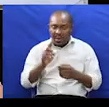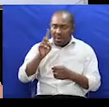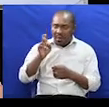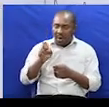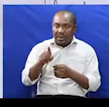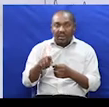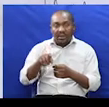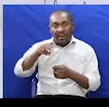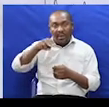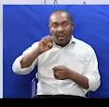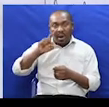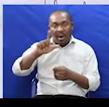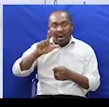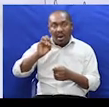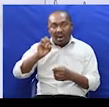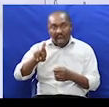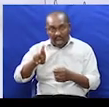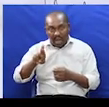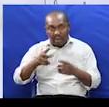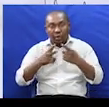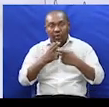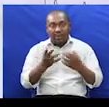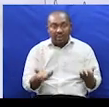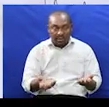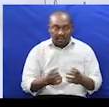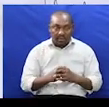molar solution? Molar solution.